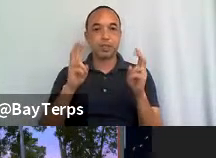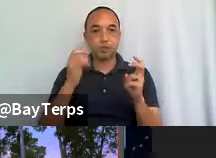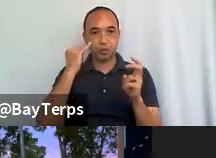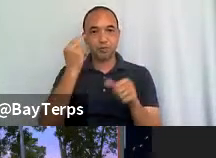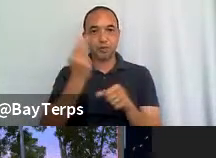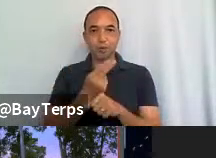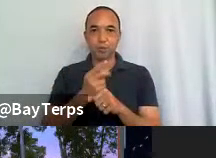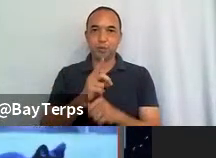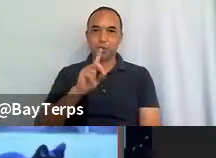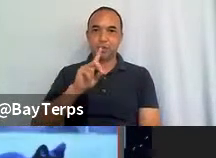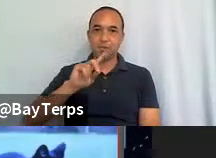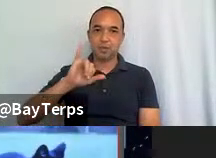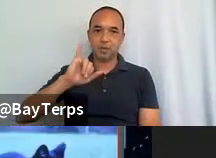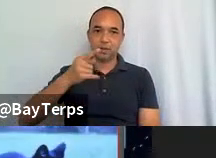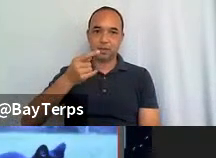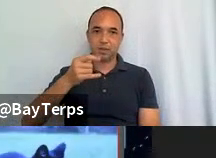camera.